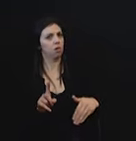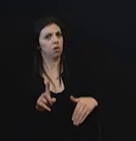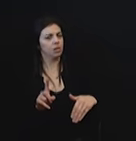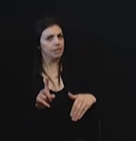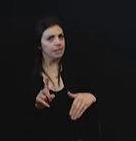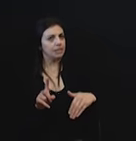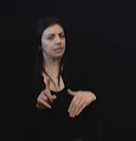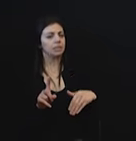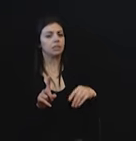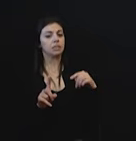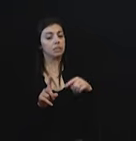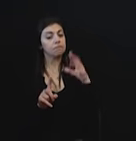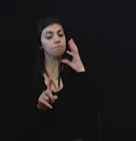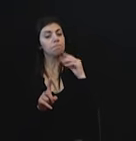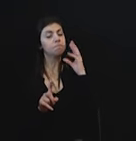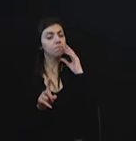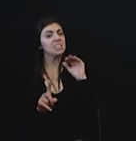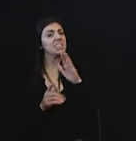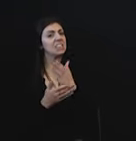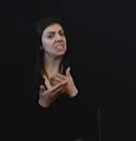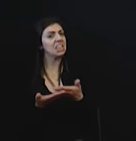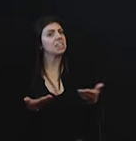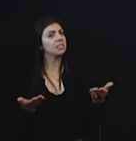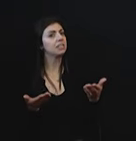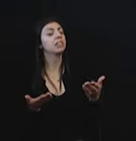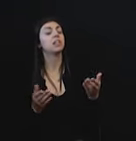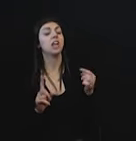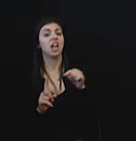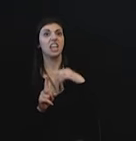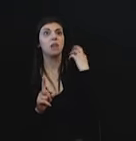been through some stuff. And